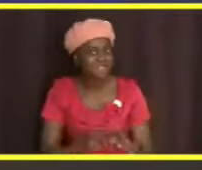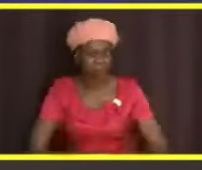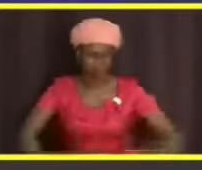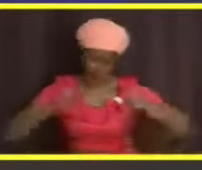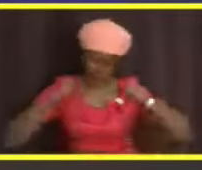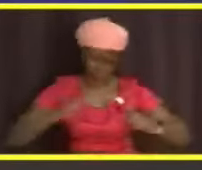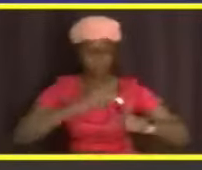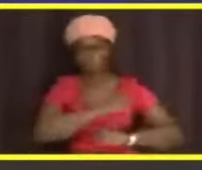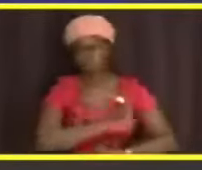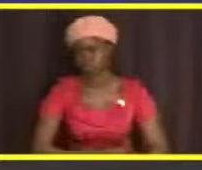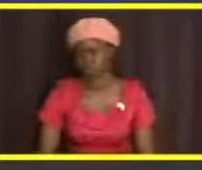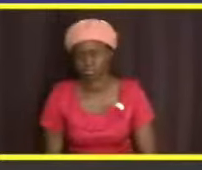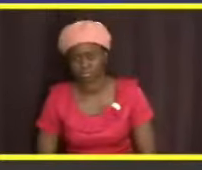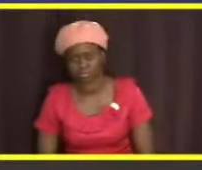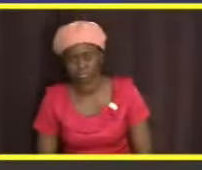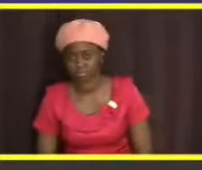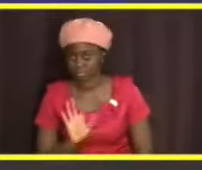Not only that,